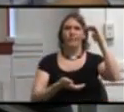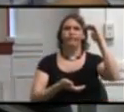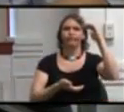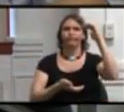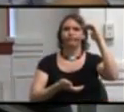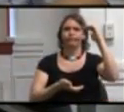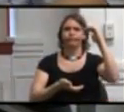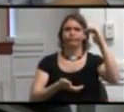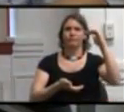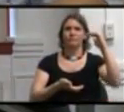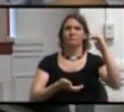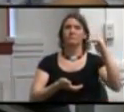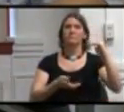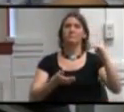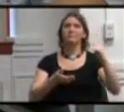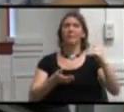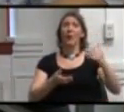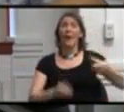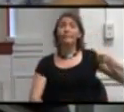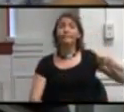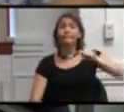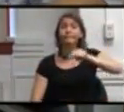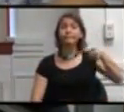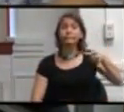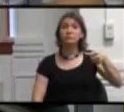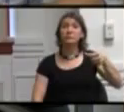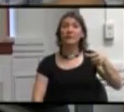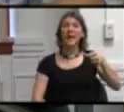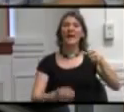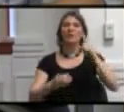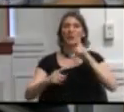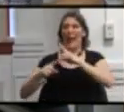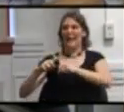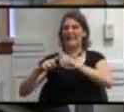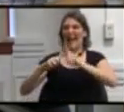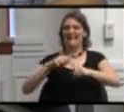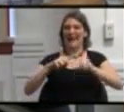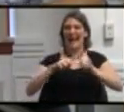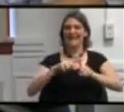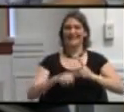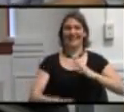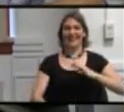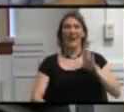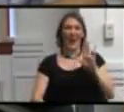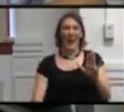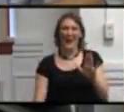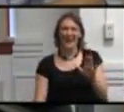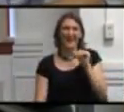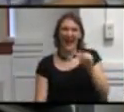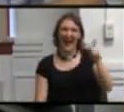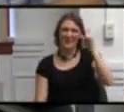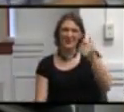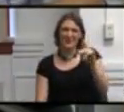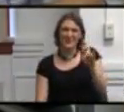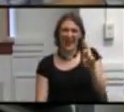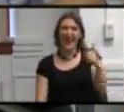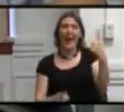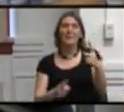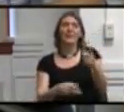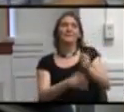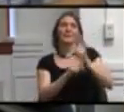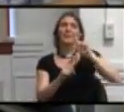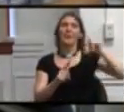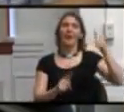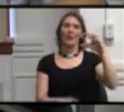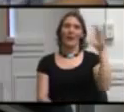packaging for beer. It's very handy for beer to go. A couple of X's on the front. Exactly. No, this would just happen to be one from a